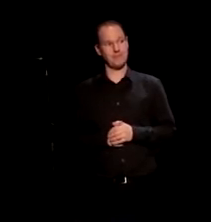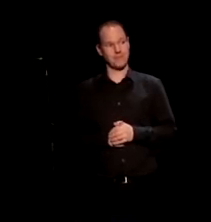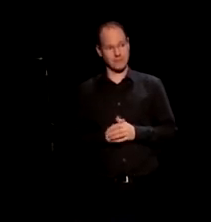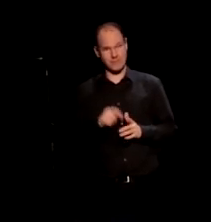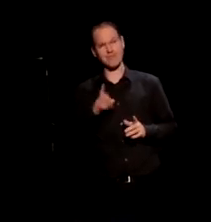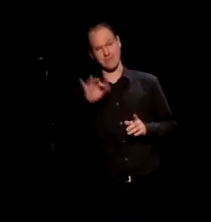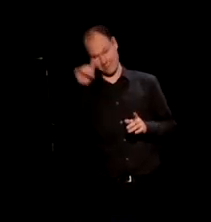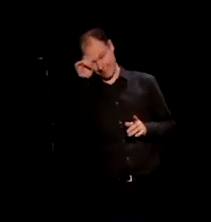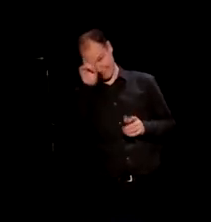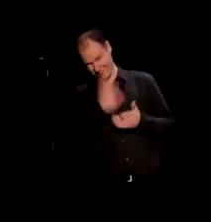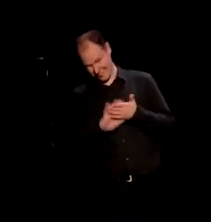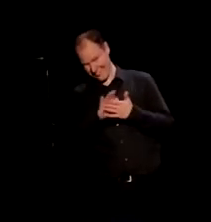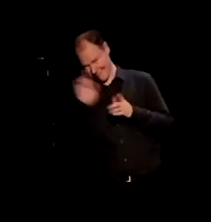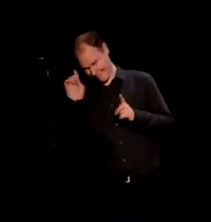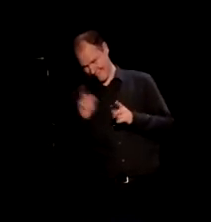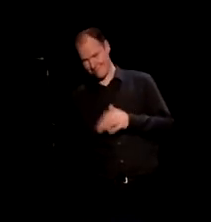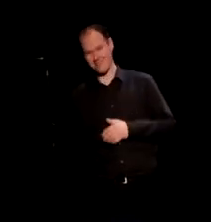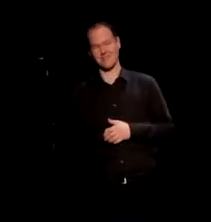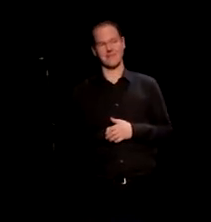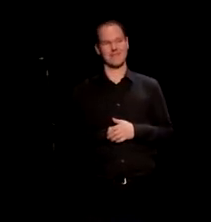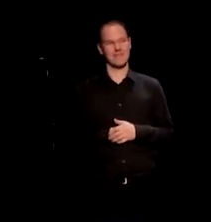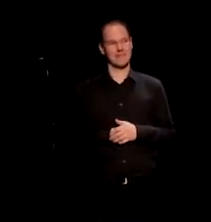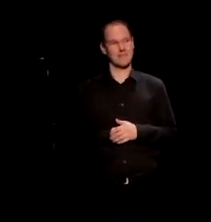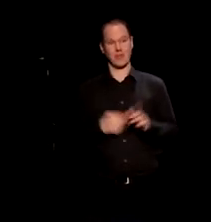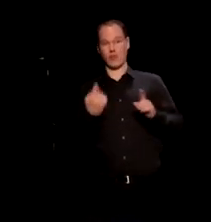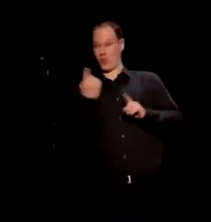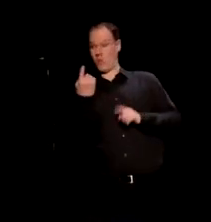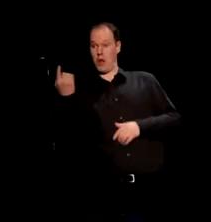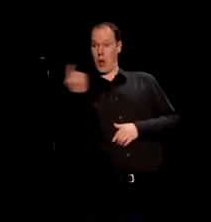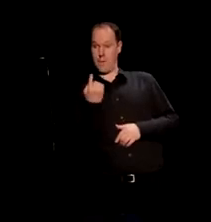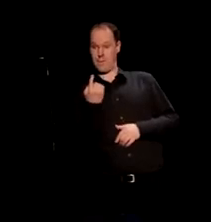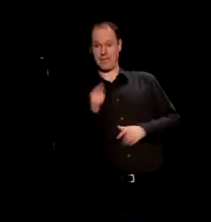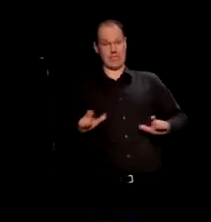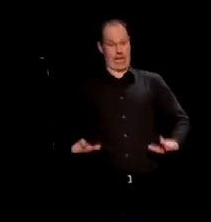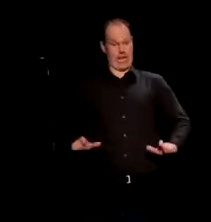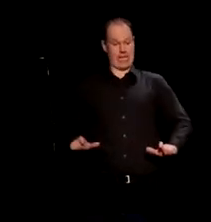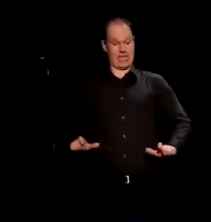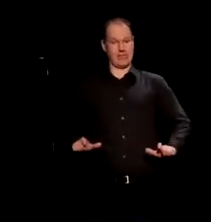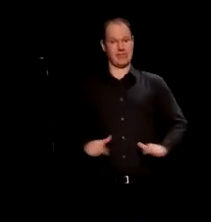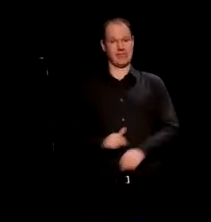I know that, y'all, backwards. Someone's coming. Quick, stand still.